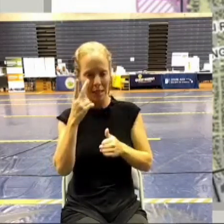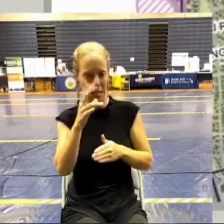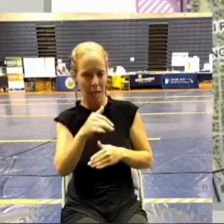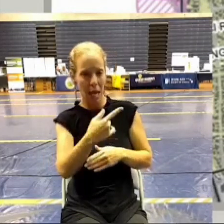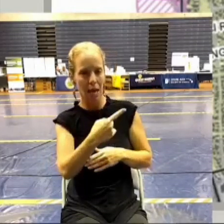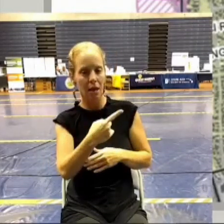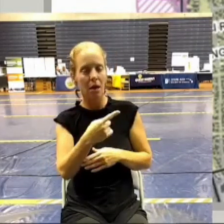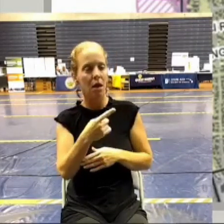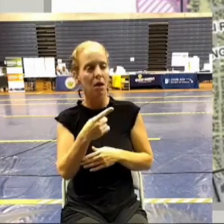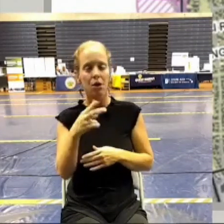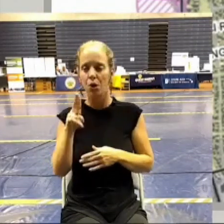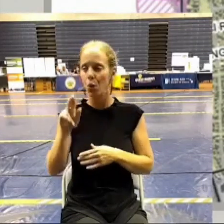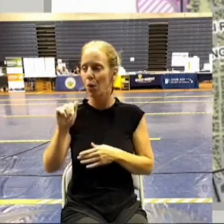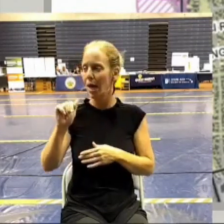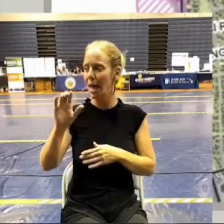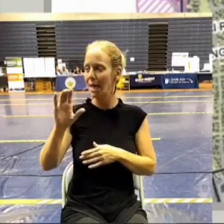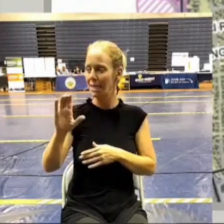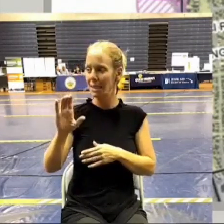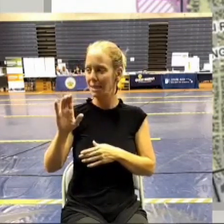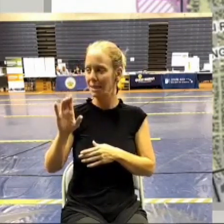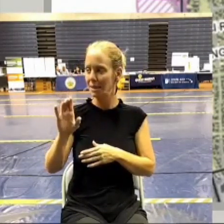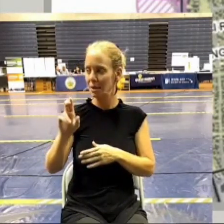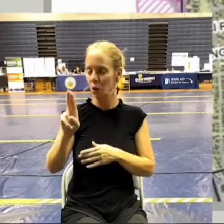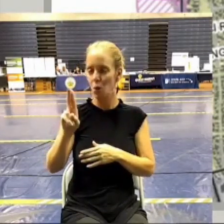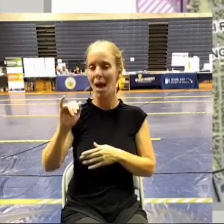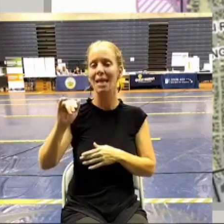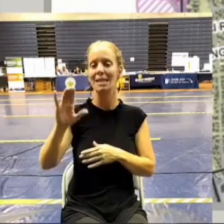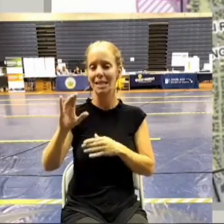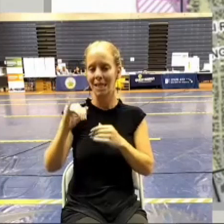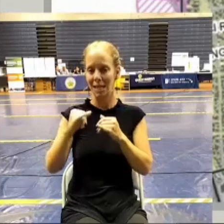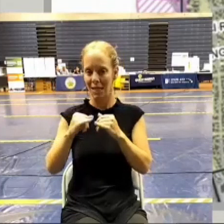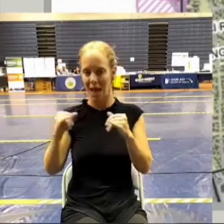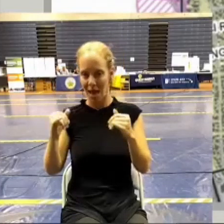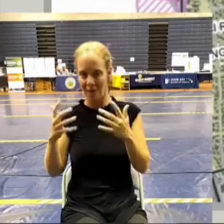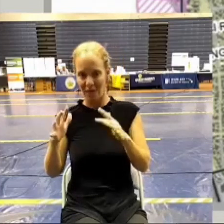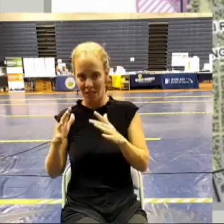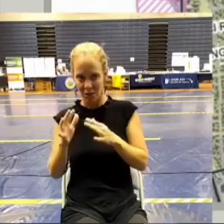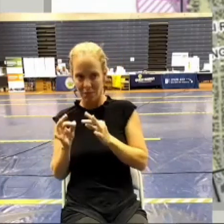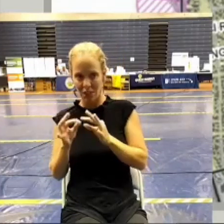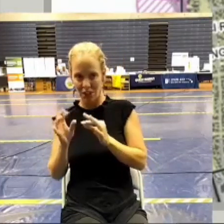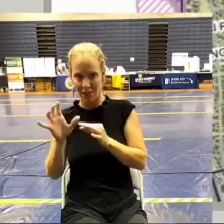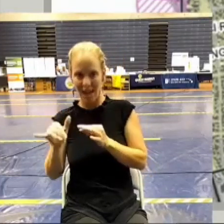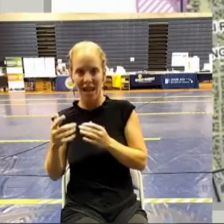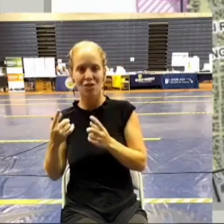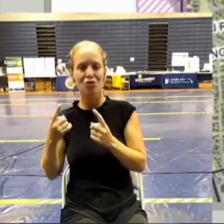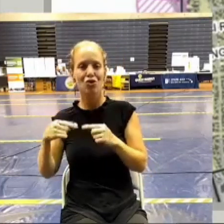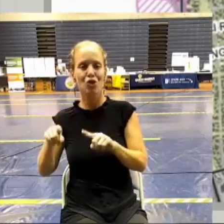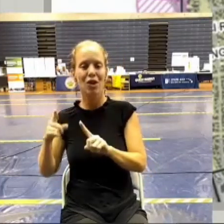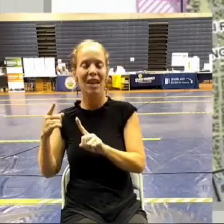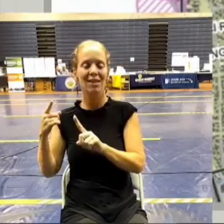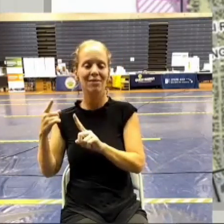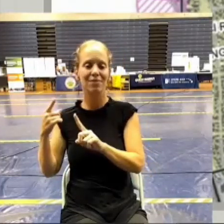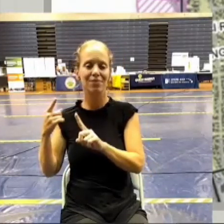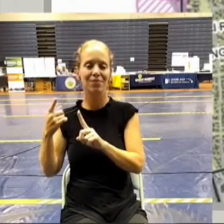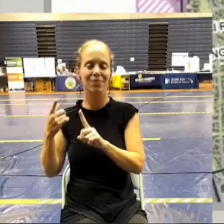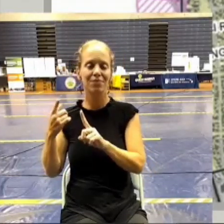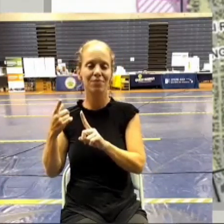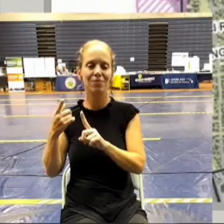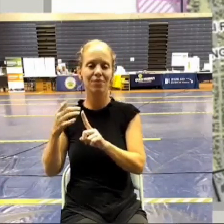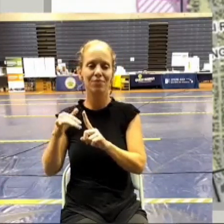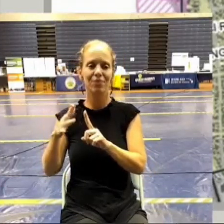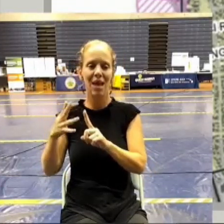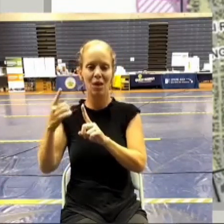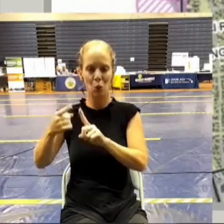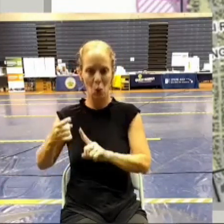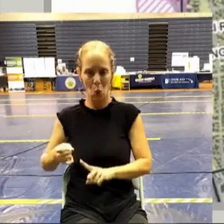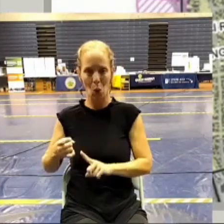the UIC line, the underground injection control line. We've mentioned that before in our scoring criteria. That line designates